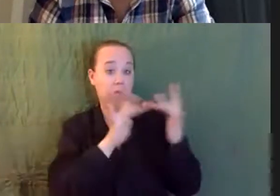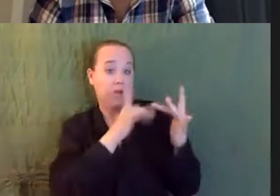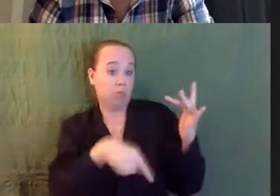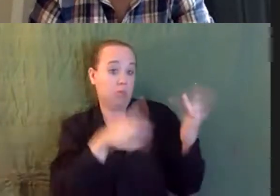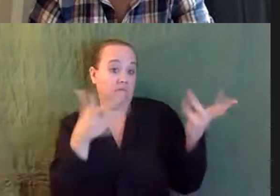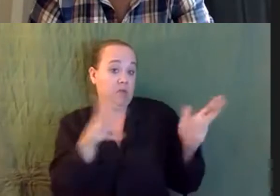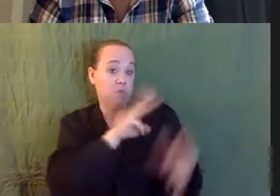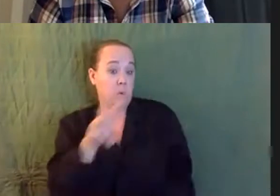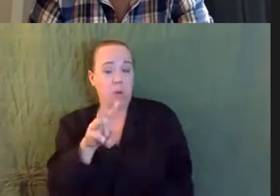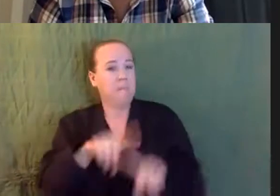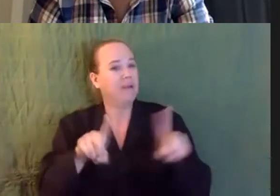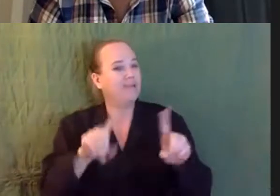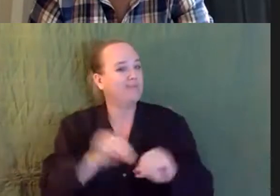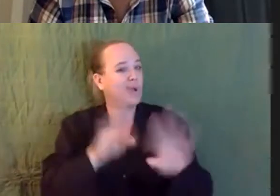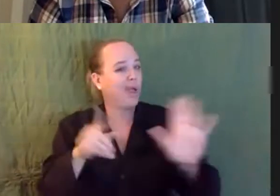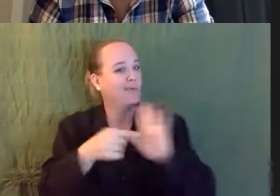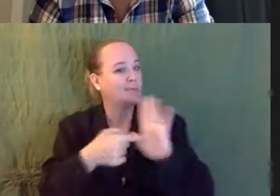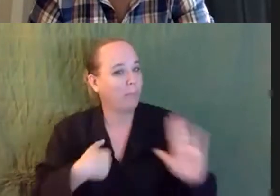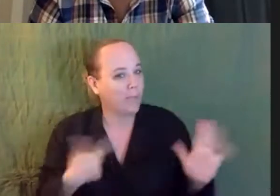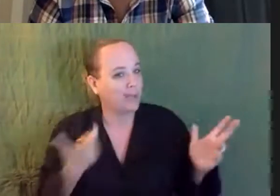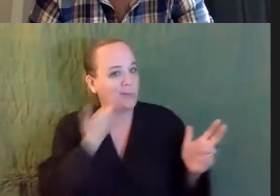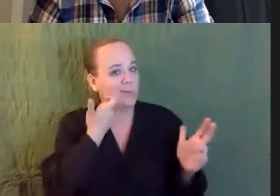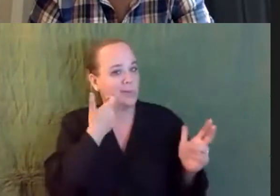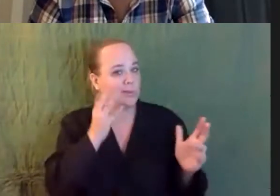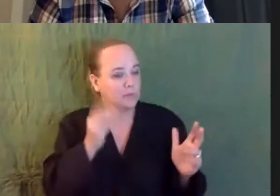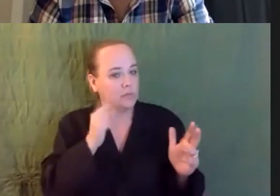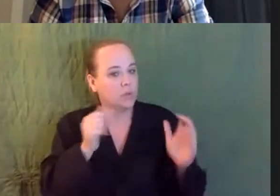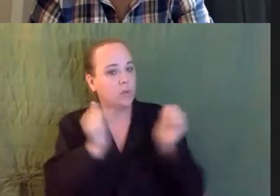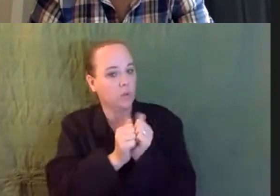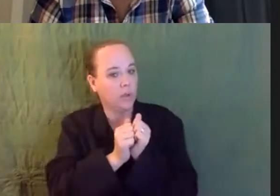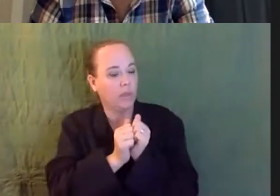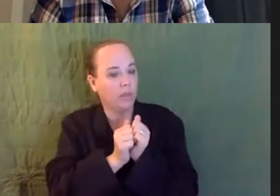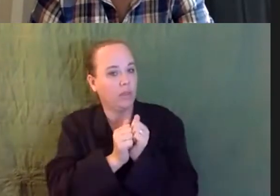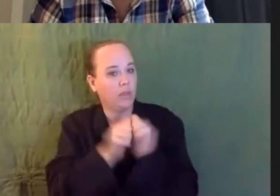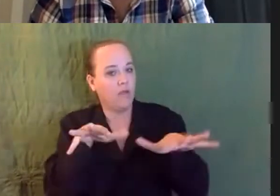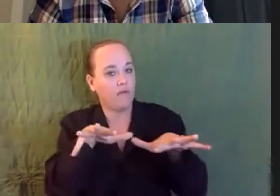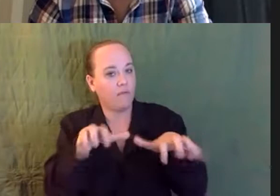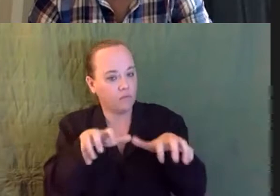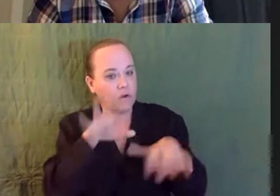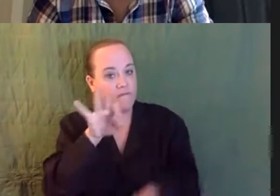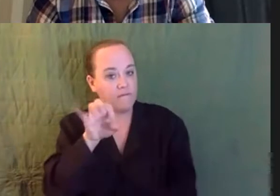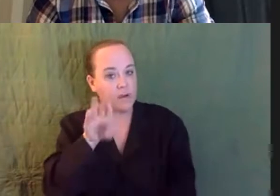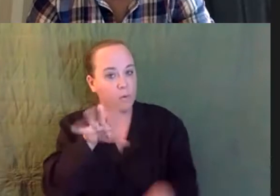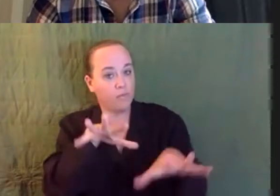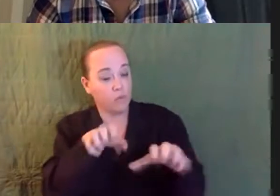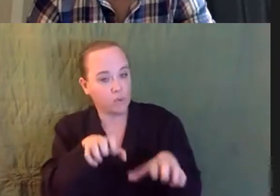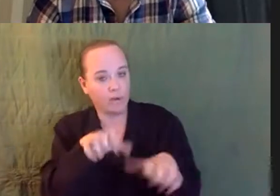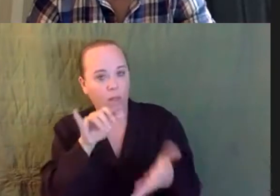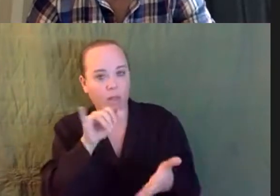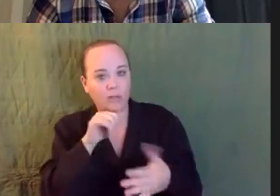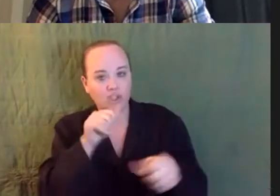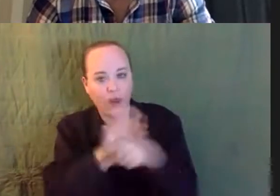education. What was clearly demonstrated to me in a recent experience with the freeze in February is that doesn't cut